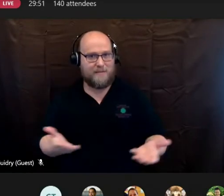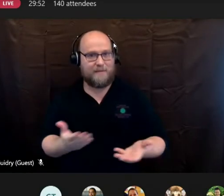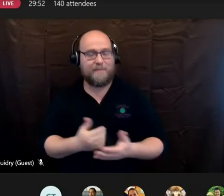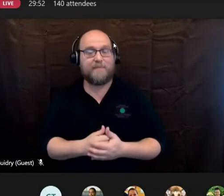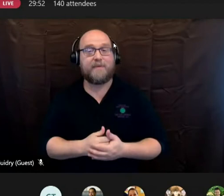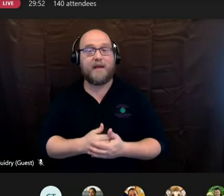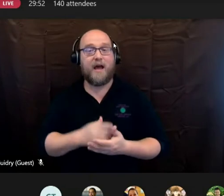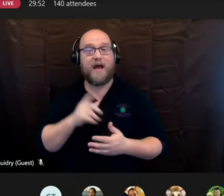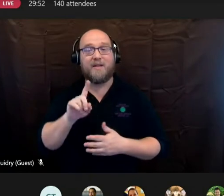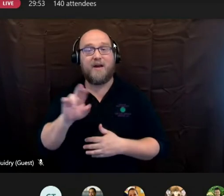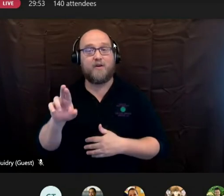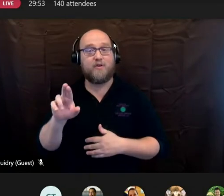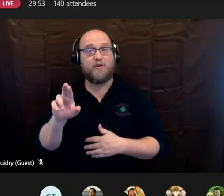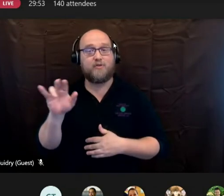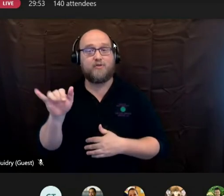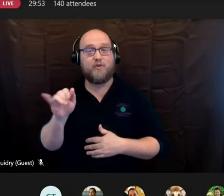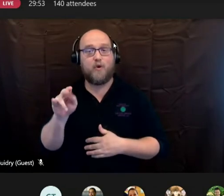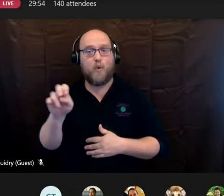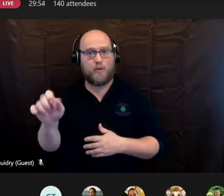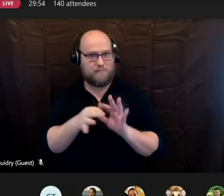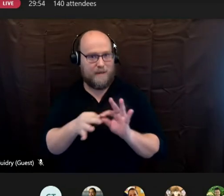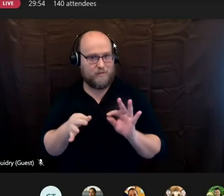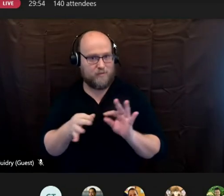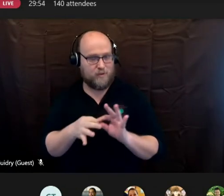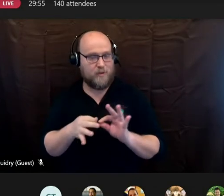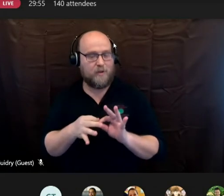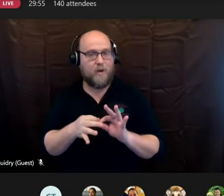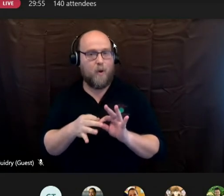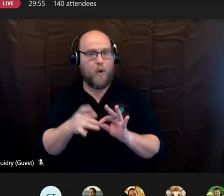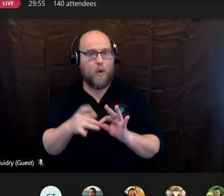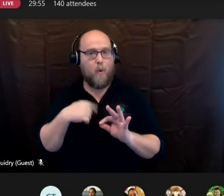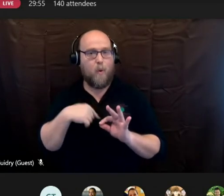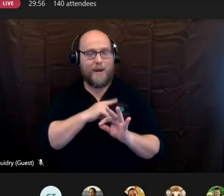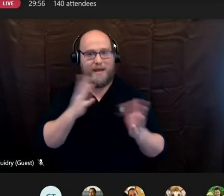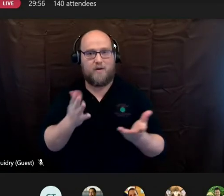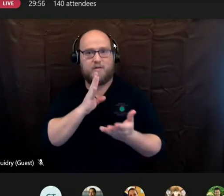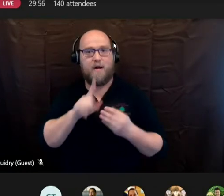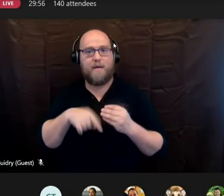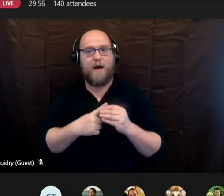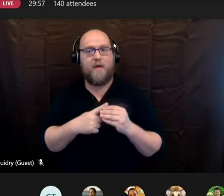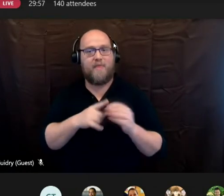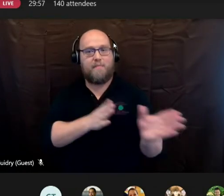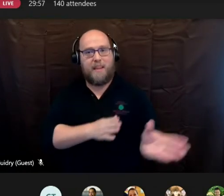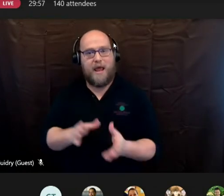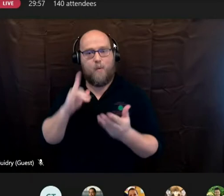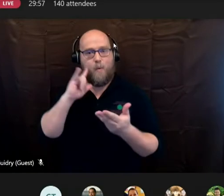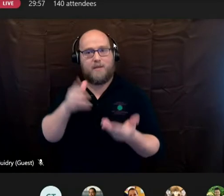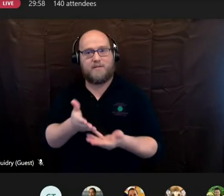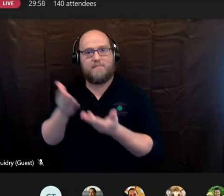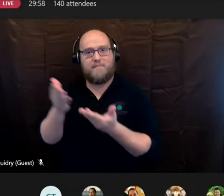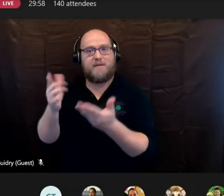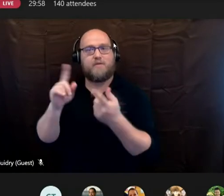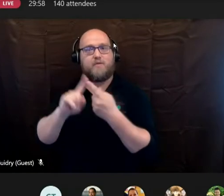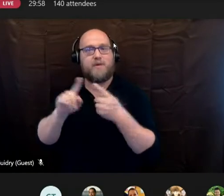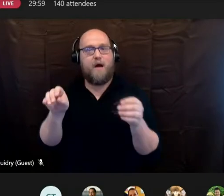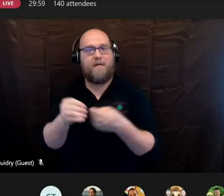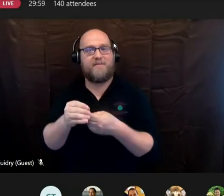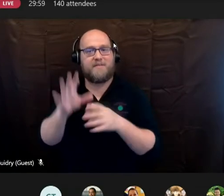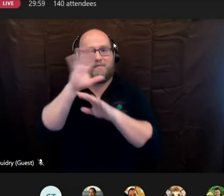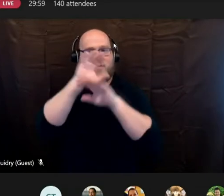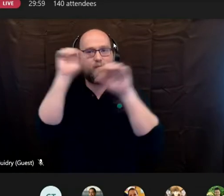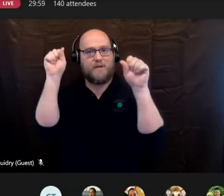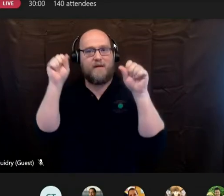talk about the plan that we will submit to the Office of the Superintendent of Public Instruction, talking about how we'll